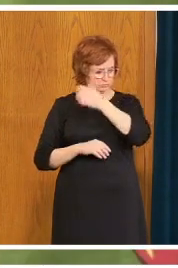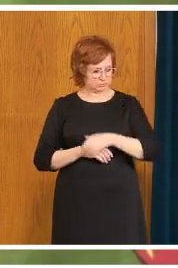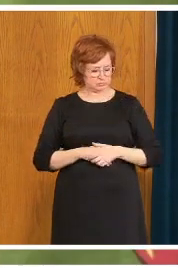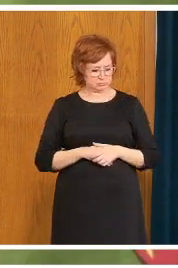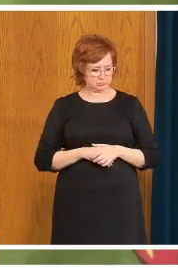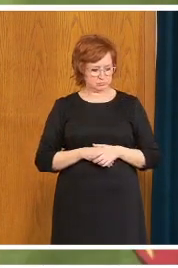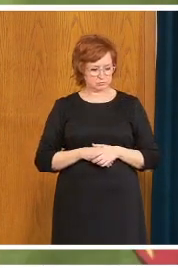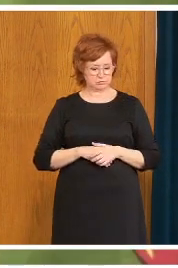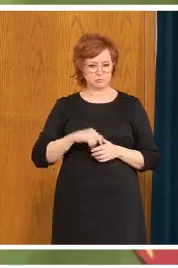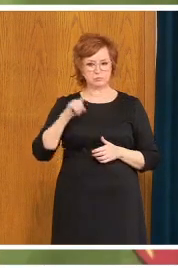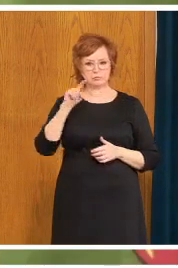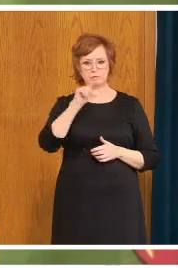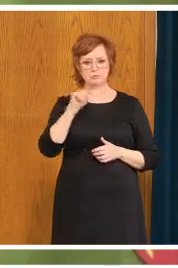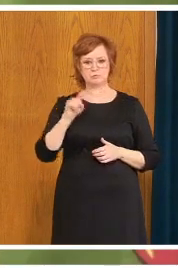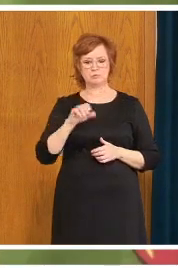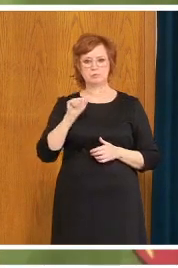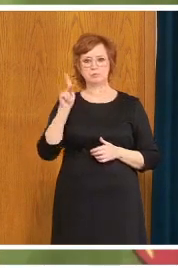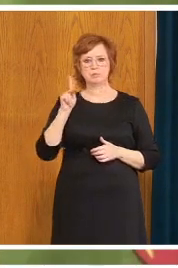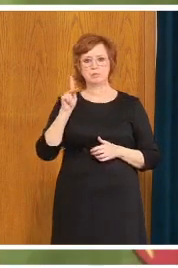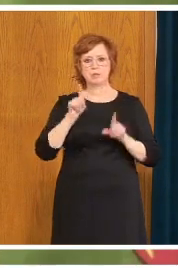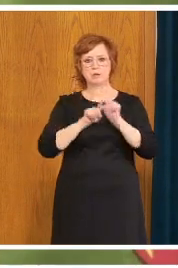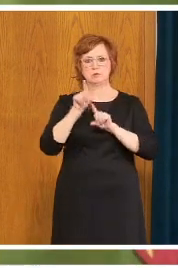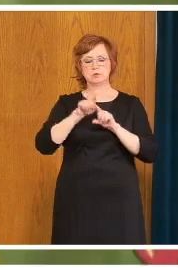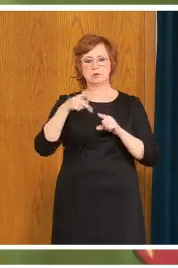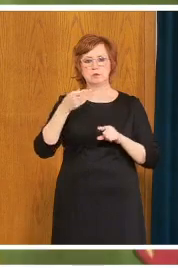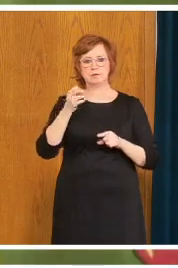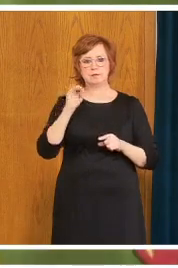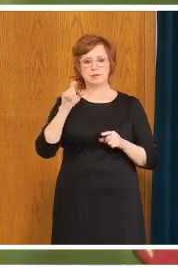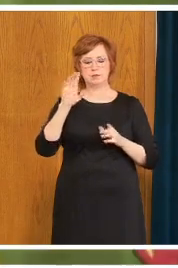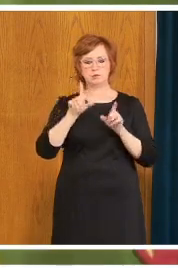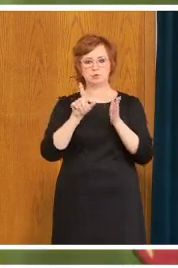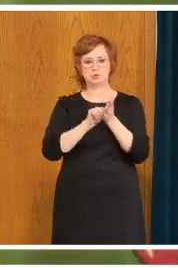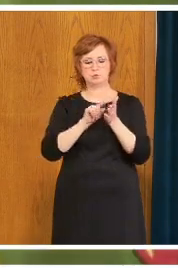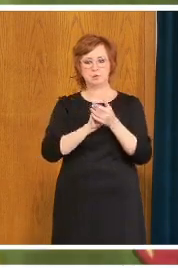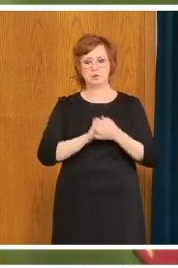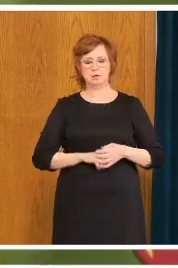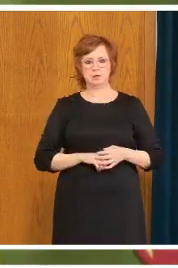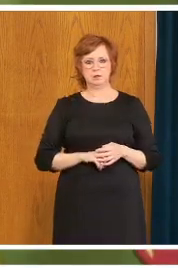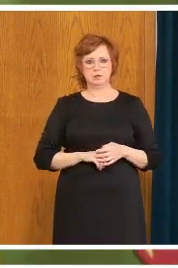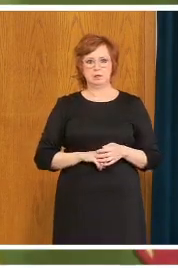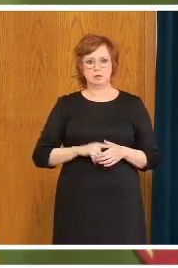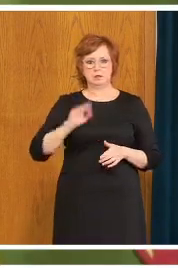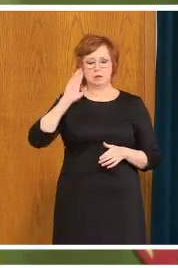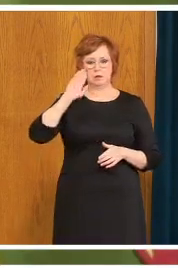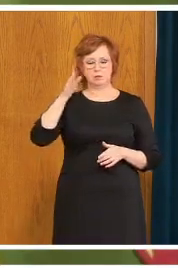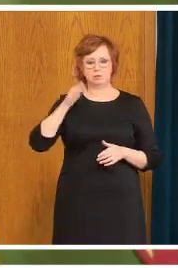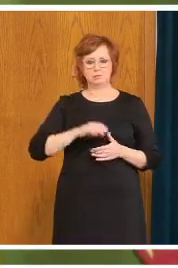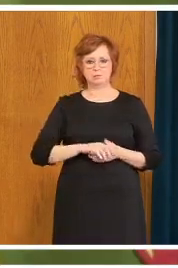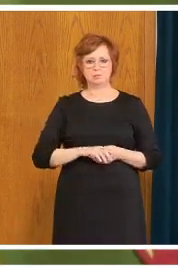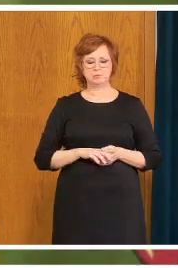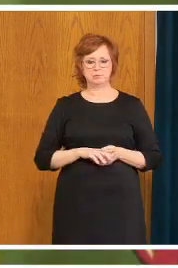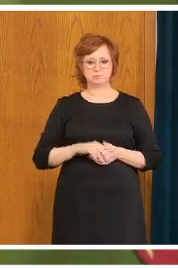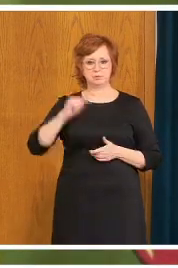We have Zach Vicero with the Star Phoenix. Good afternoon. Minister Merriman, I'll admit I'm a